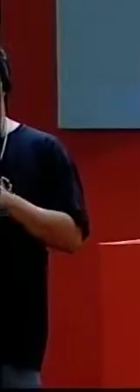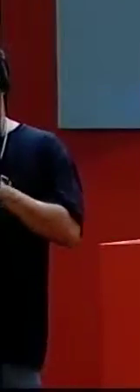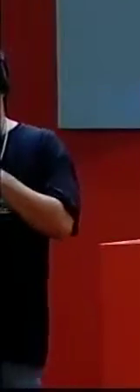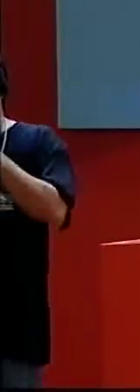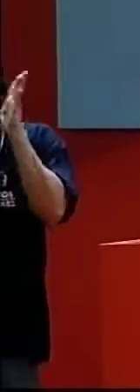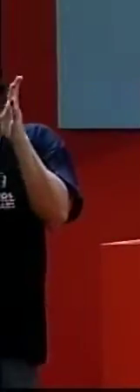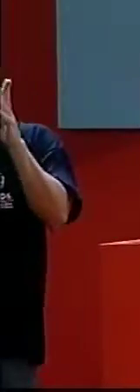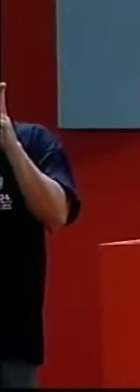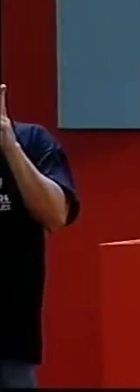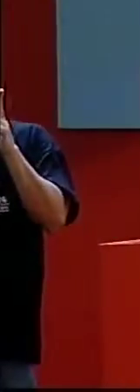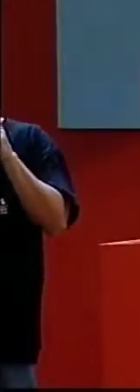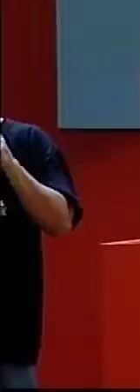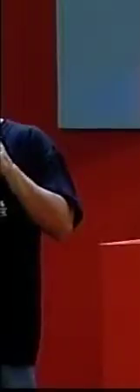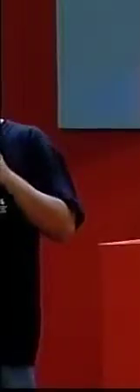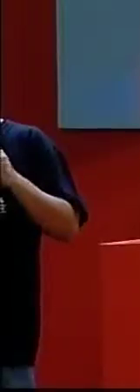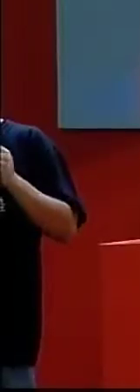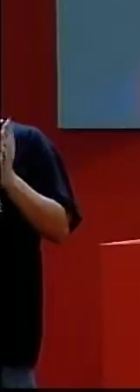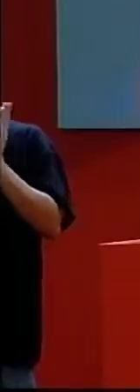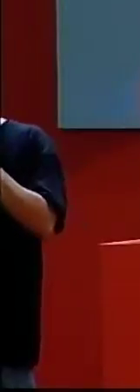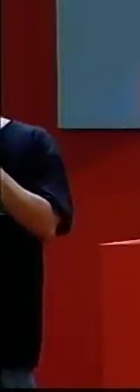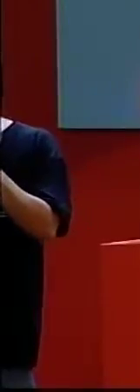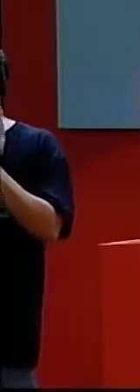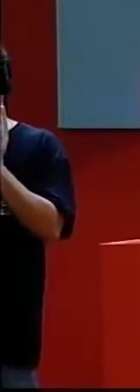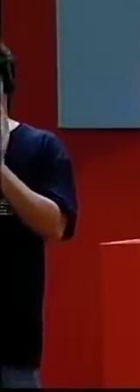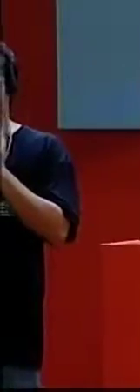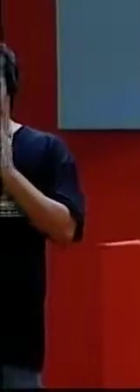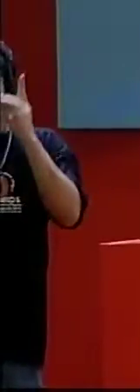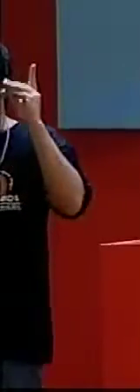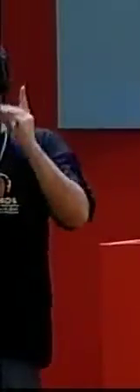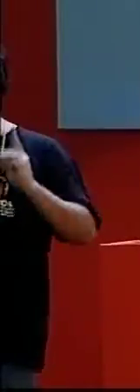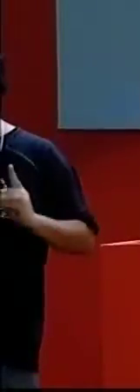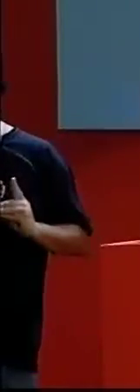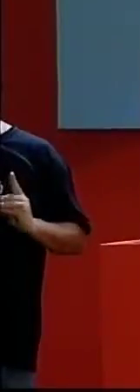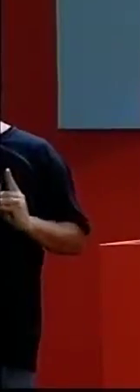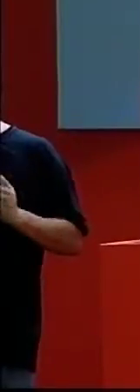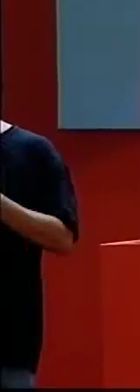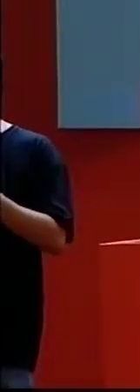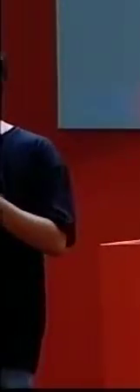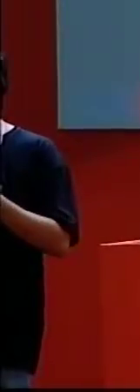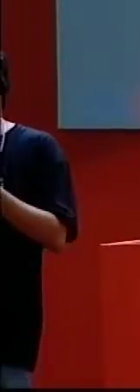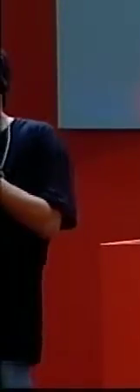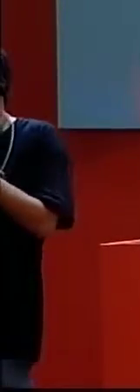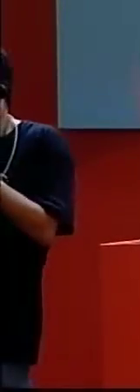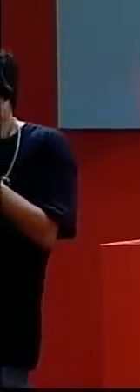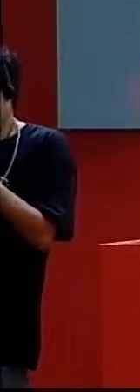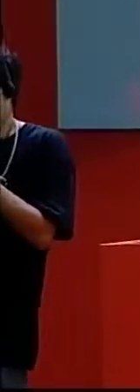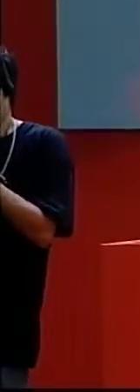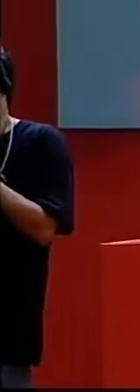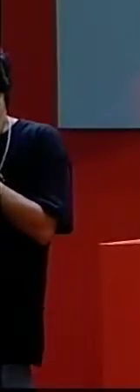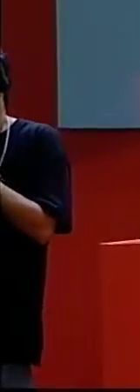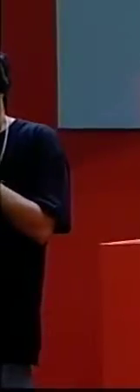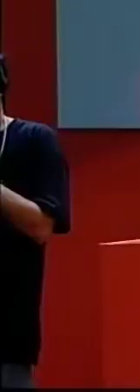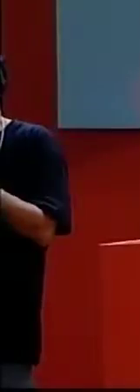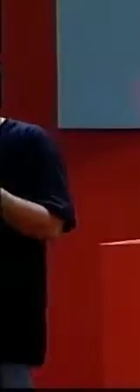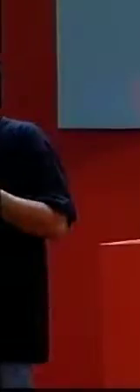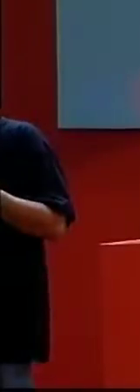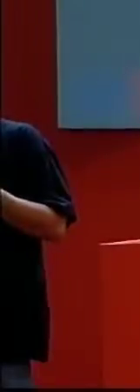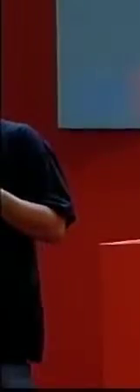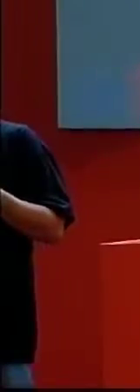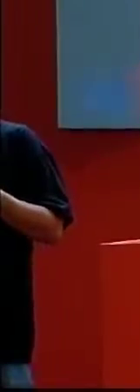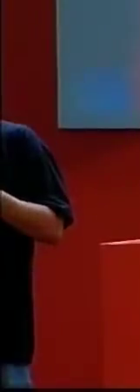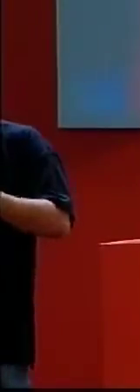of democracy, the exclusion of really critical voices in the climate